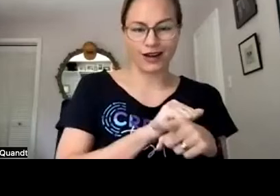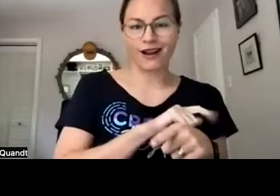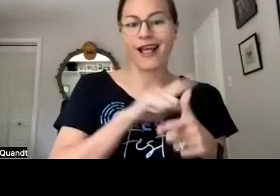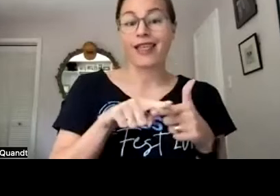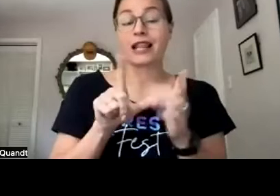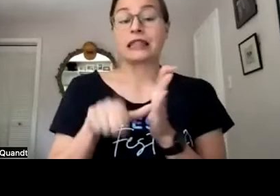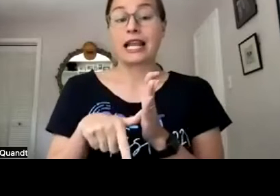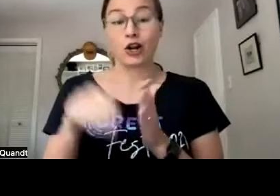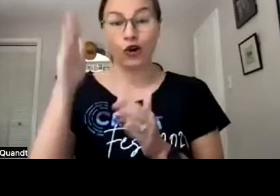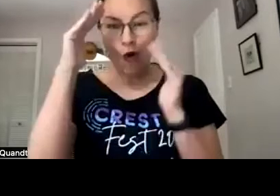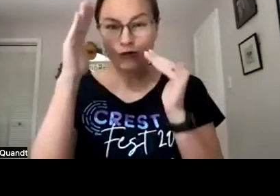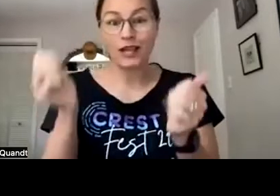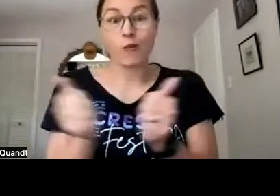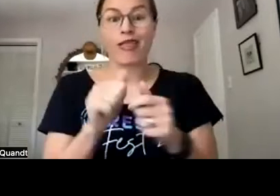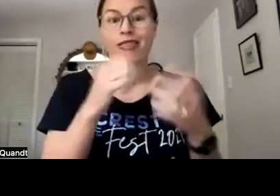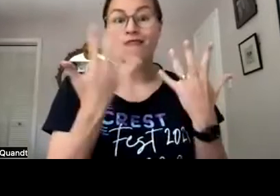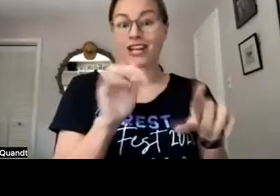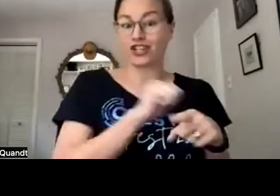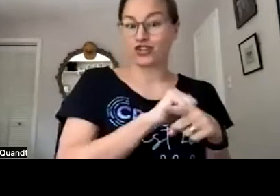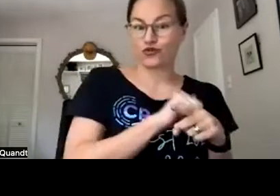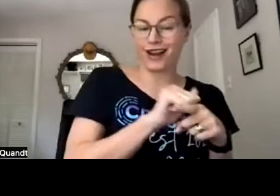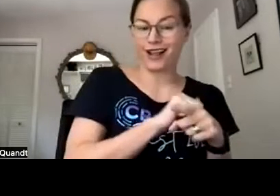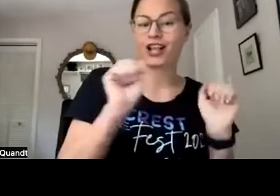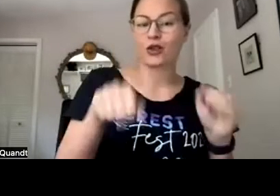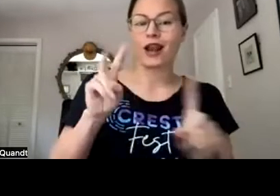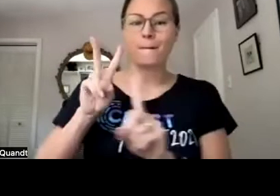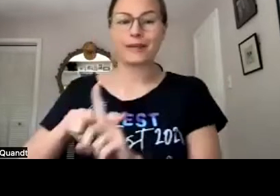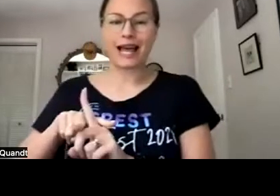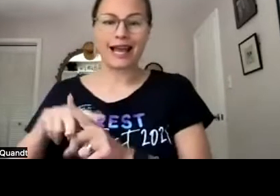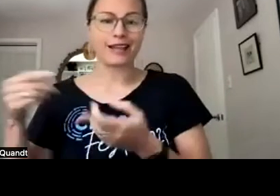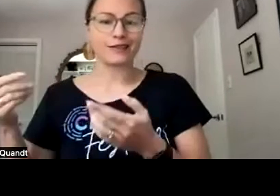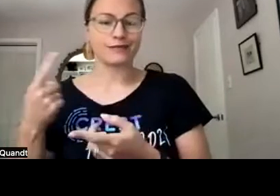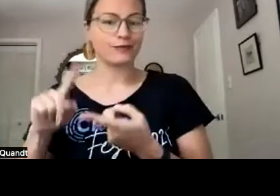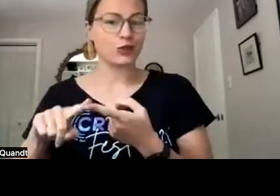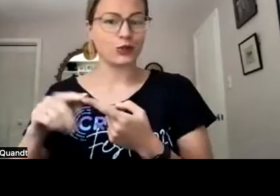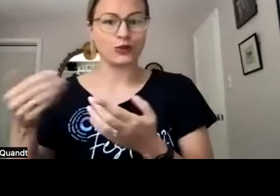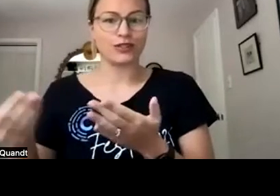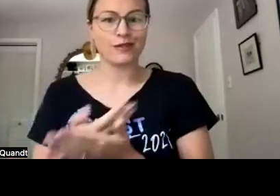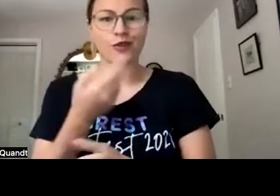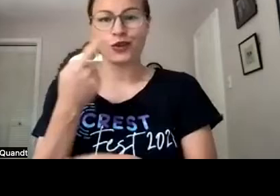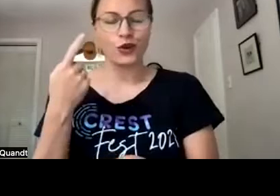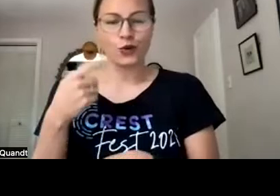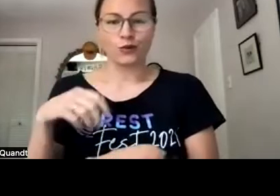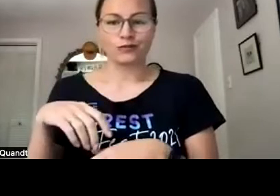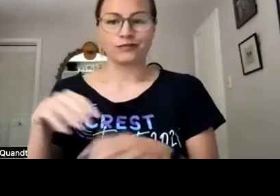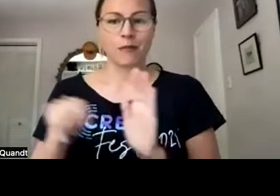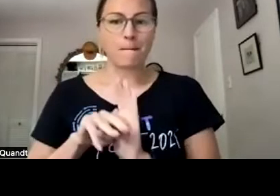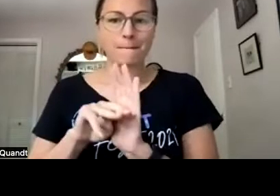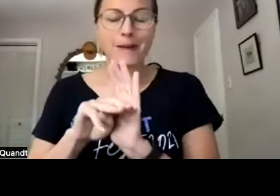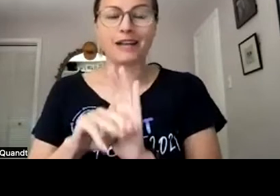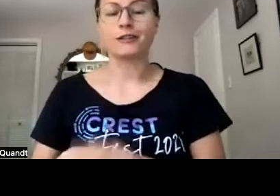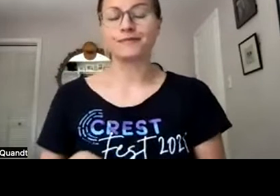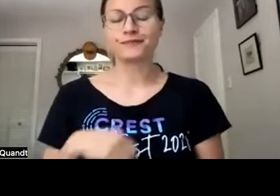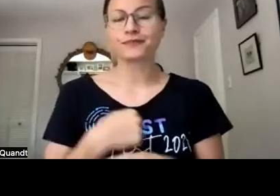Yes. In terms of training the computer, and hopefully more in the future, you can use what you've trained the computer